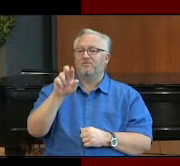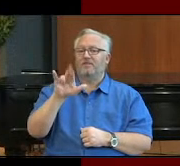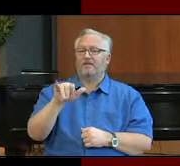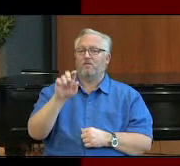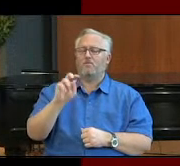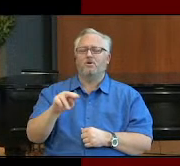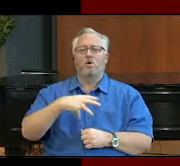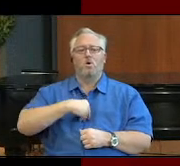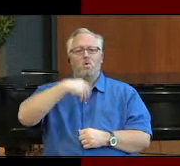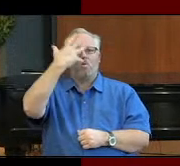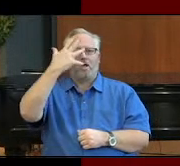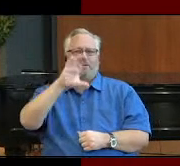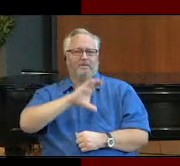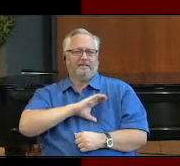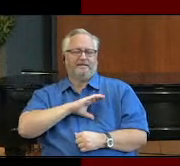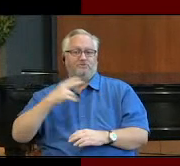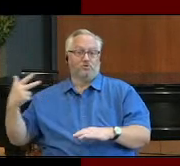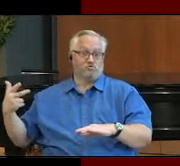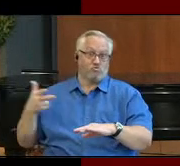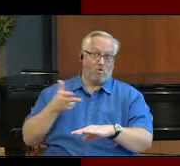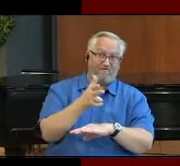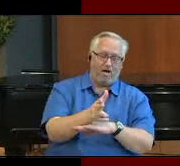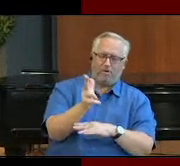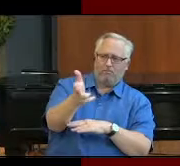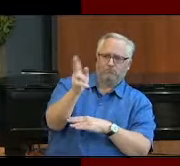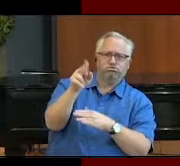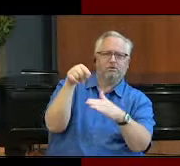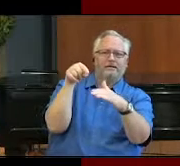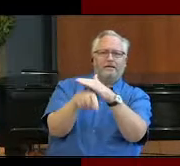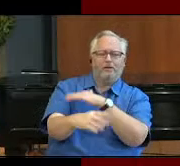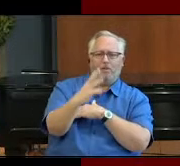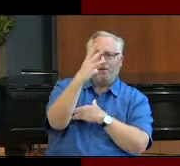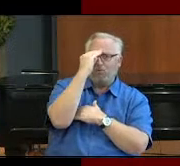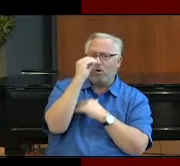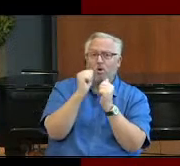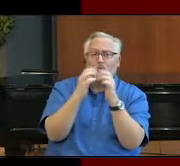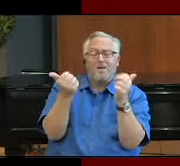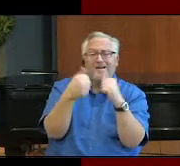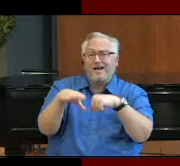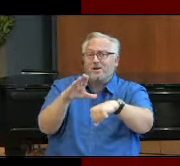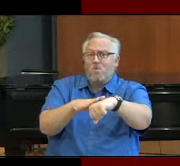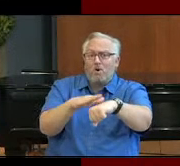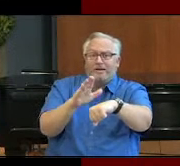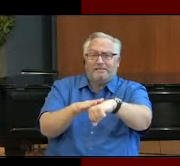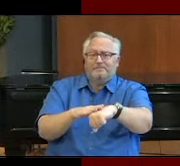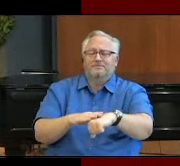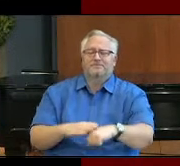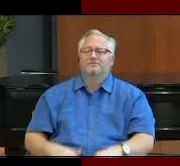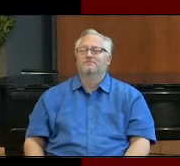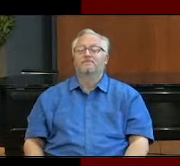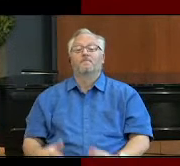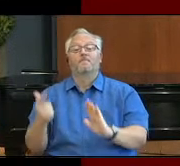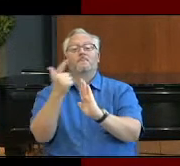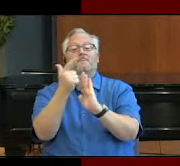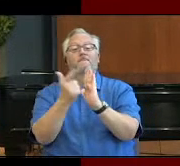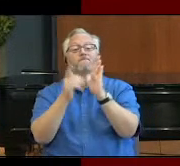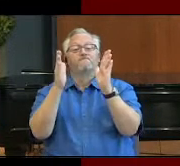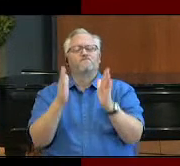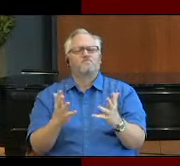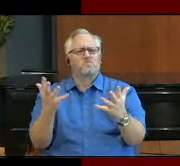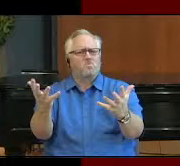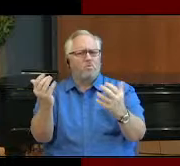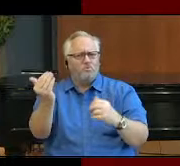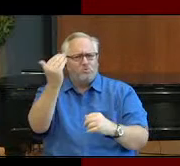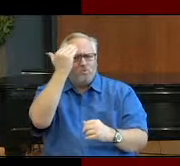white police officer, drove up to Tamir and shot and killed the boy with no warning. The lawyer wanted to